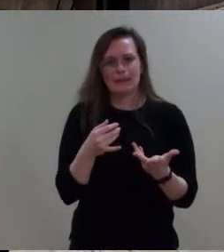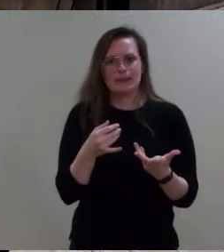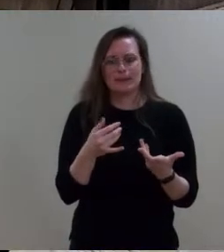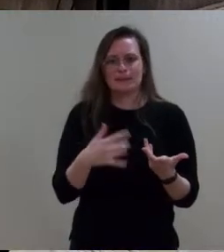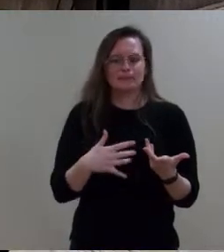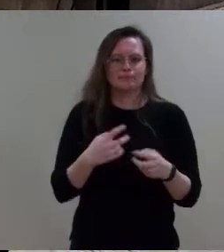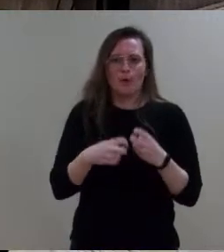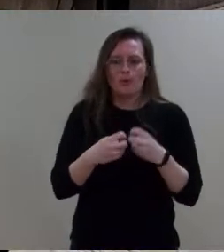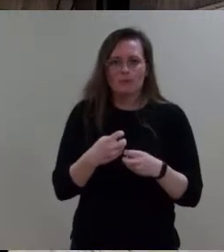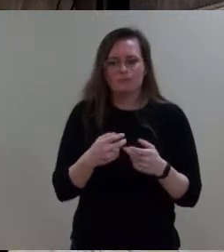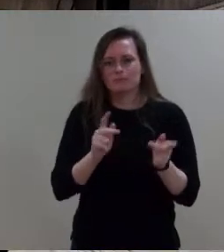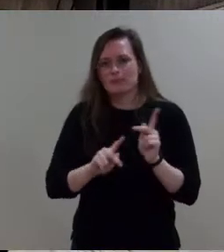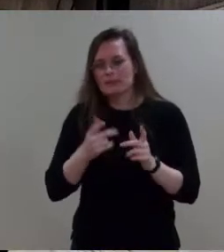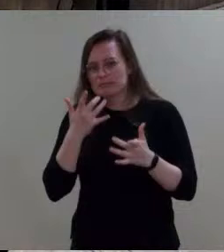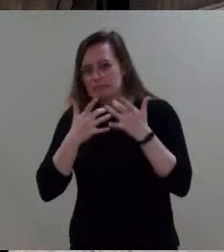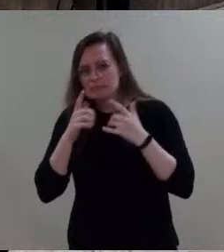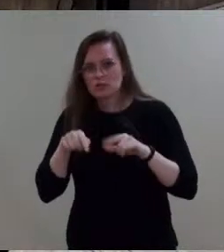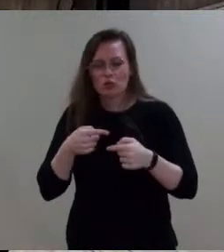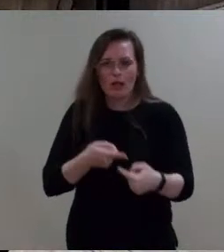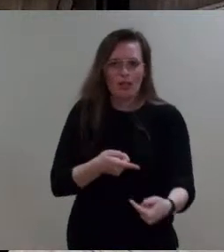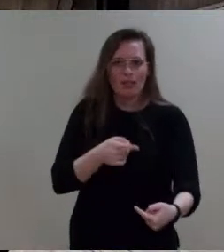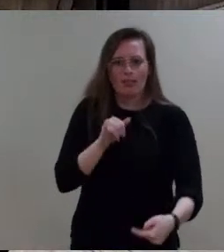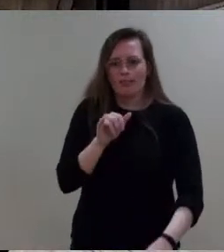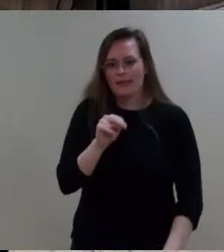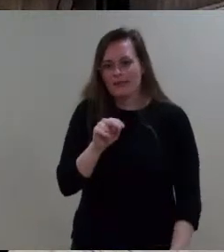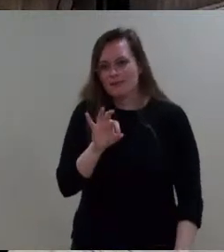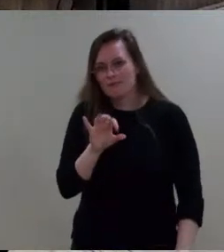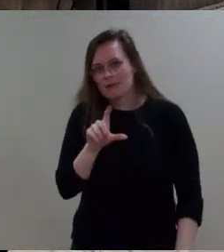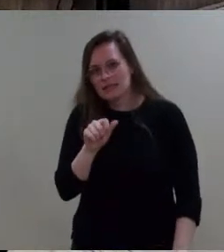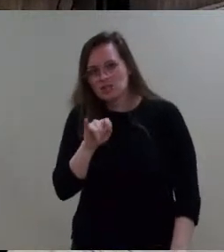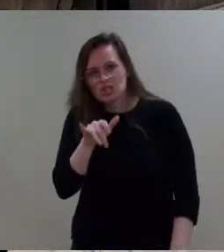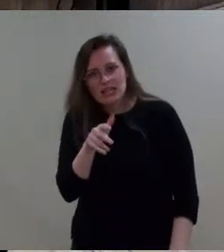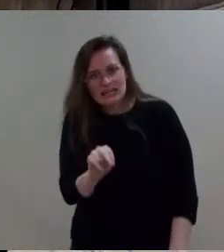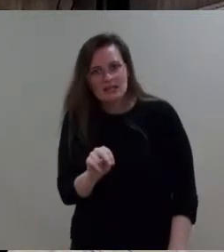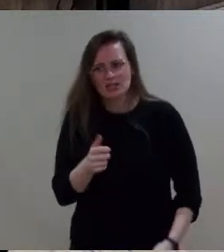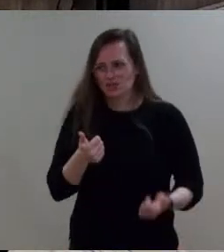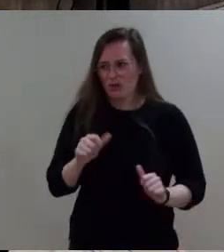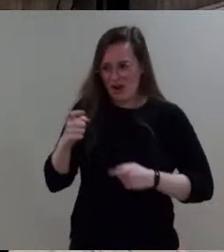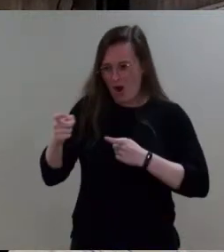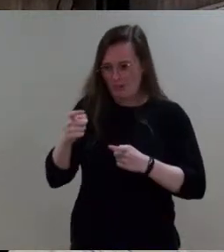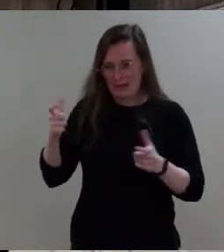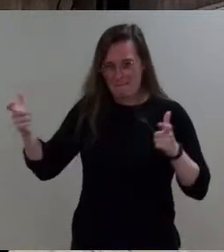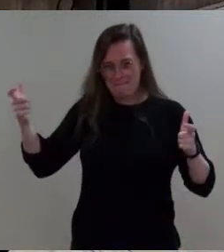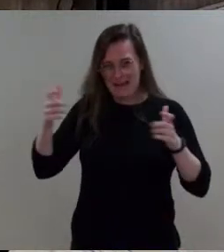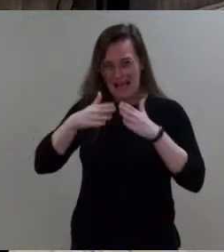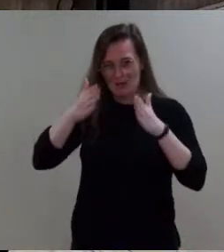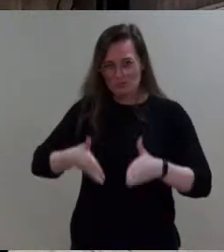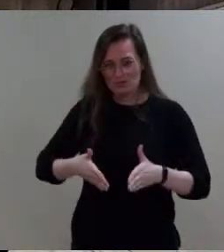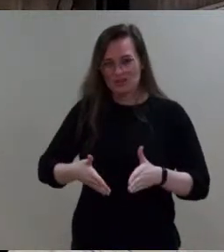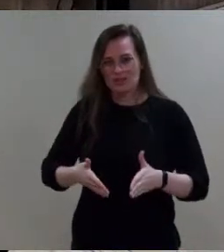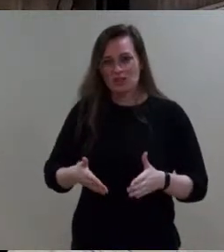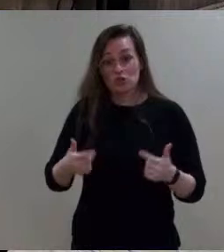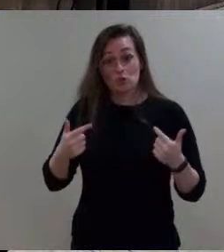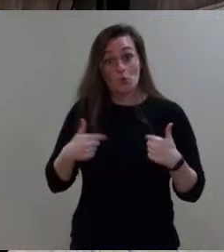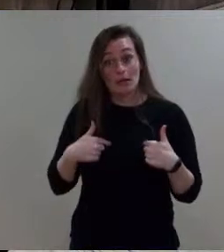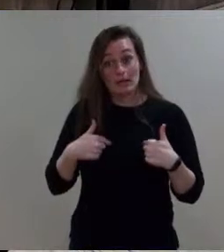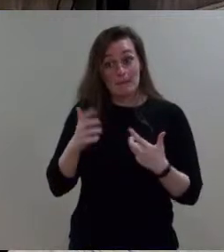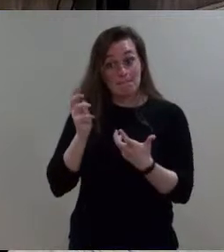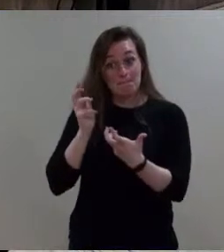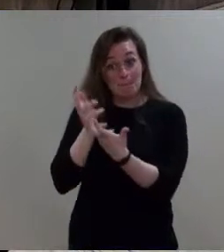had issues. We're trying to operate a very large house here. We haven't kept pace with